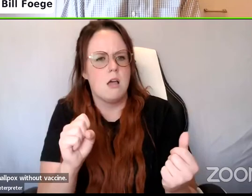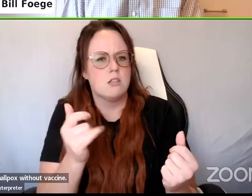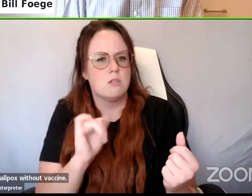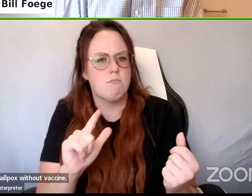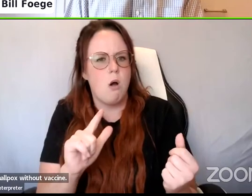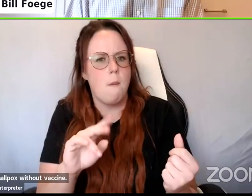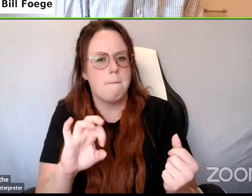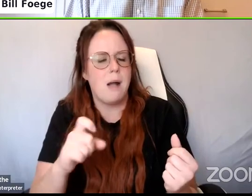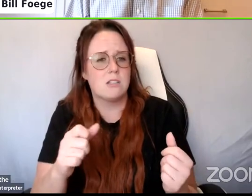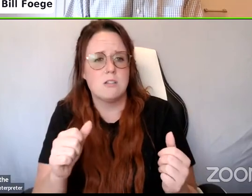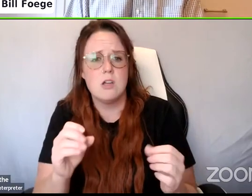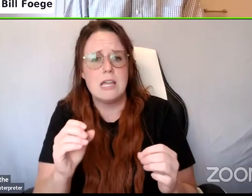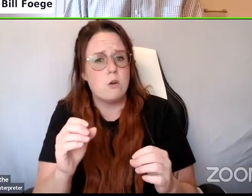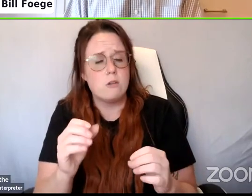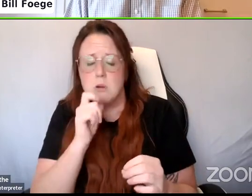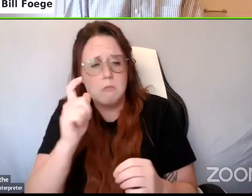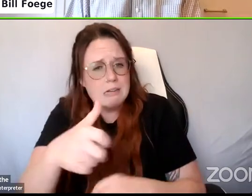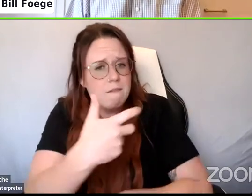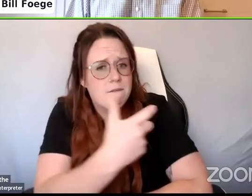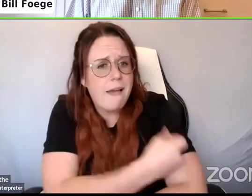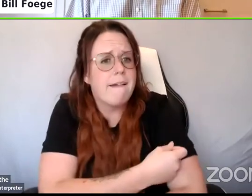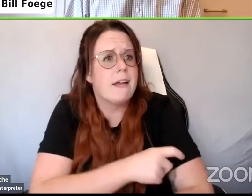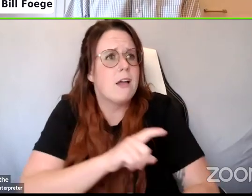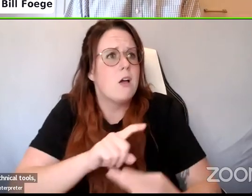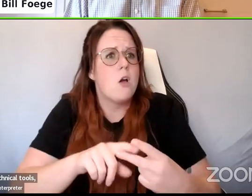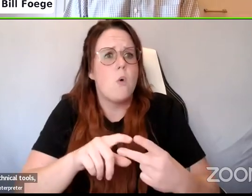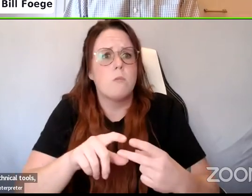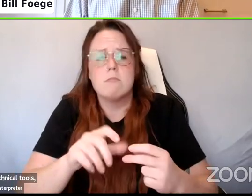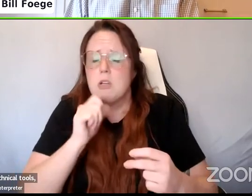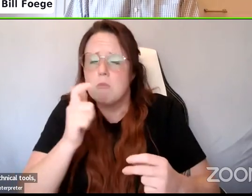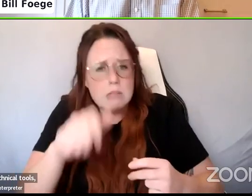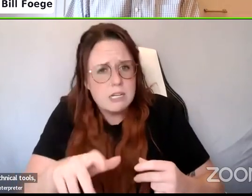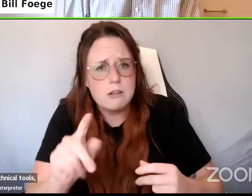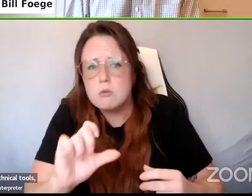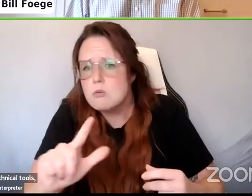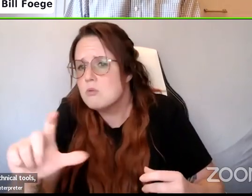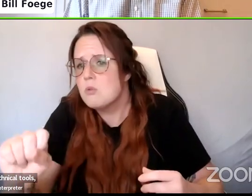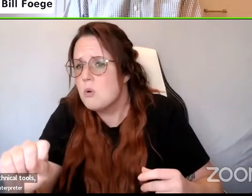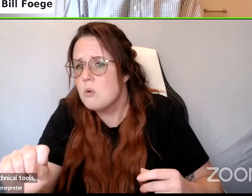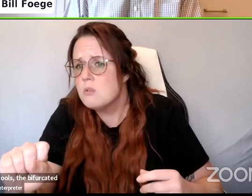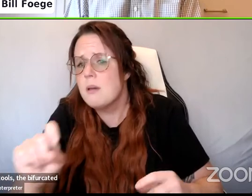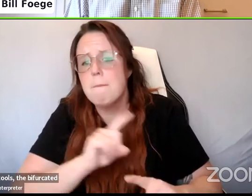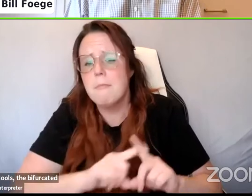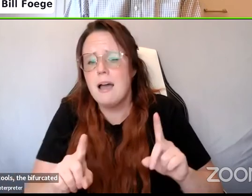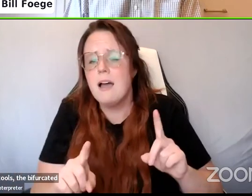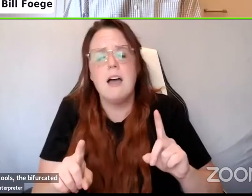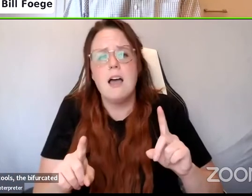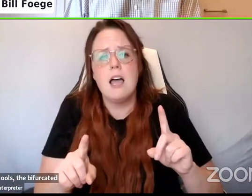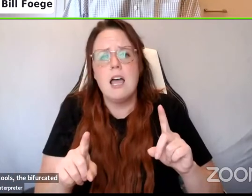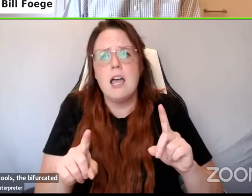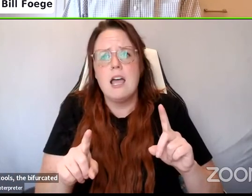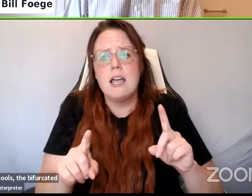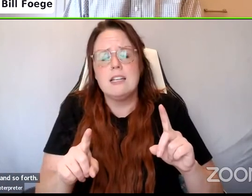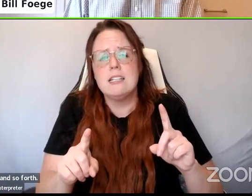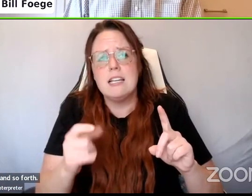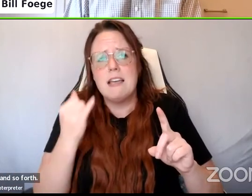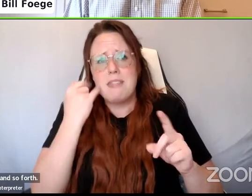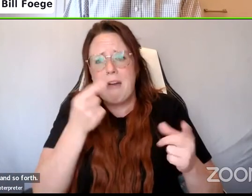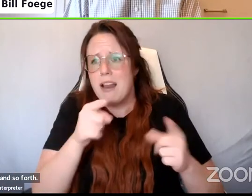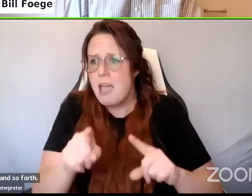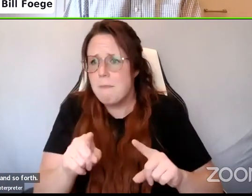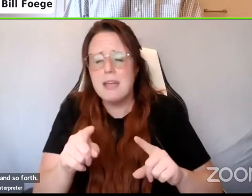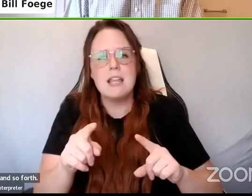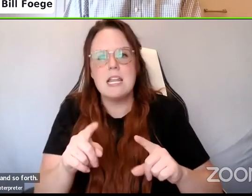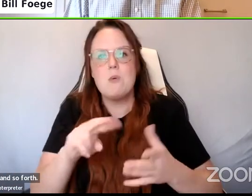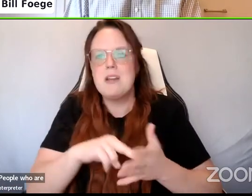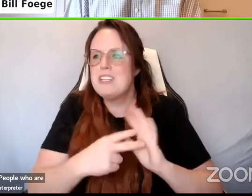technical tools the the bifurcated needle the jet injector and so forth you would simply get people